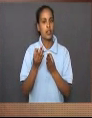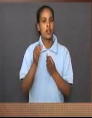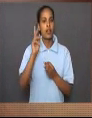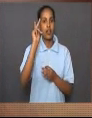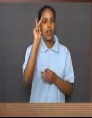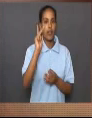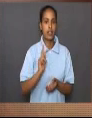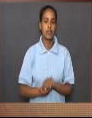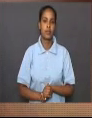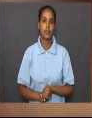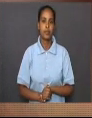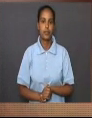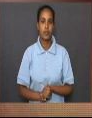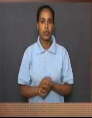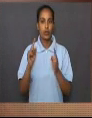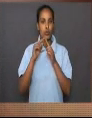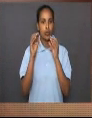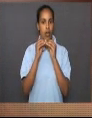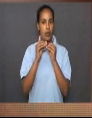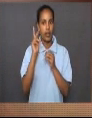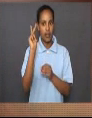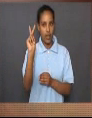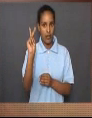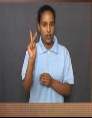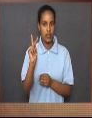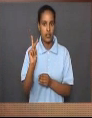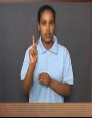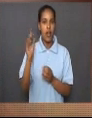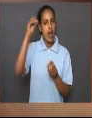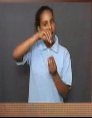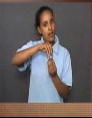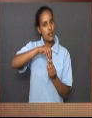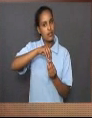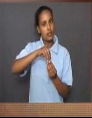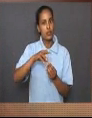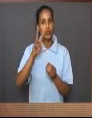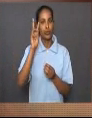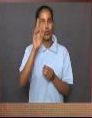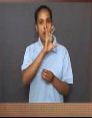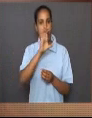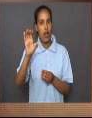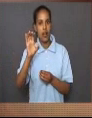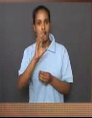Kelvin. To calculate Kelvin, add